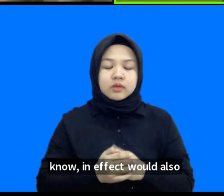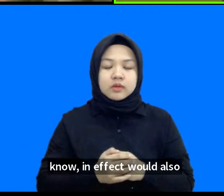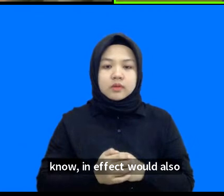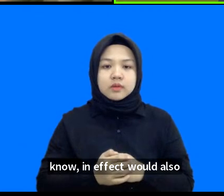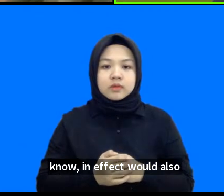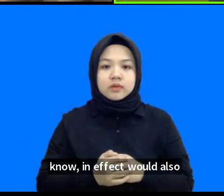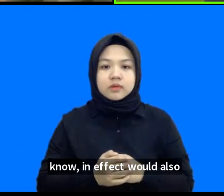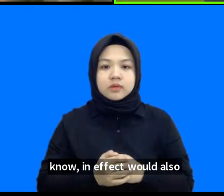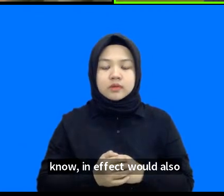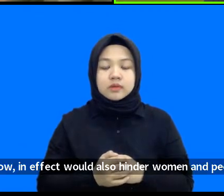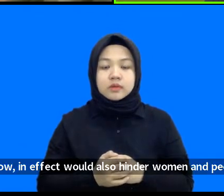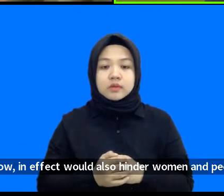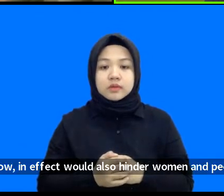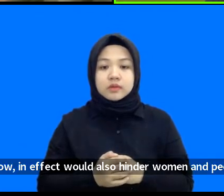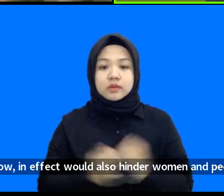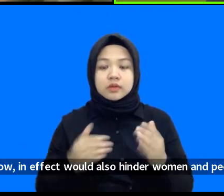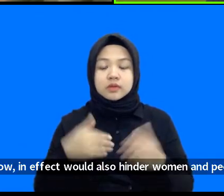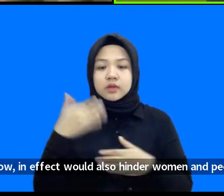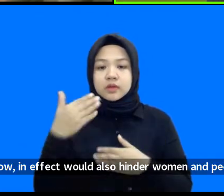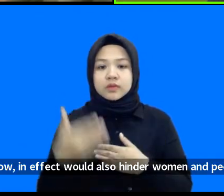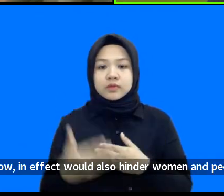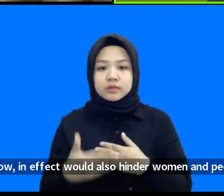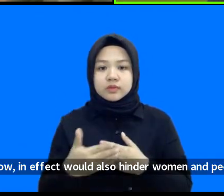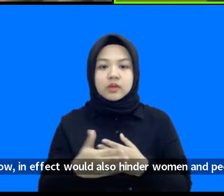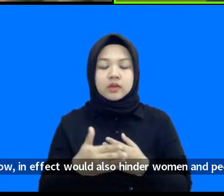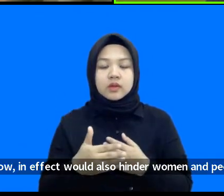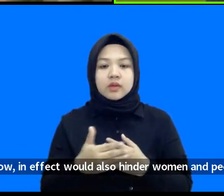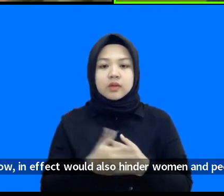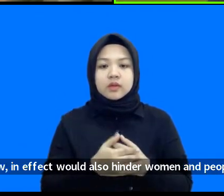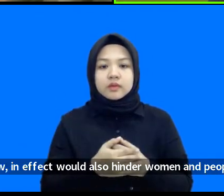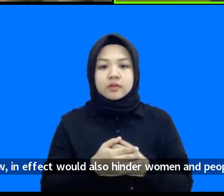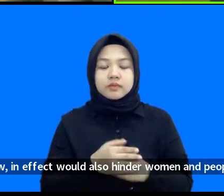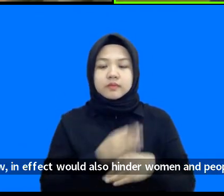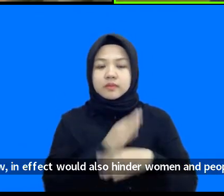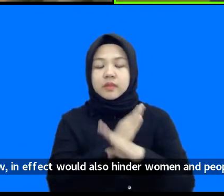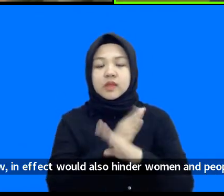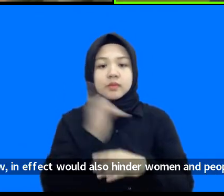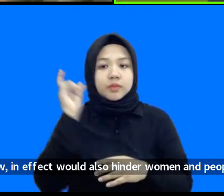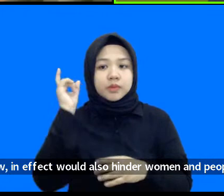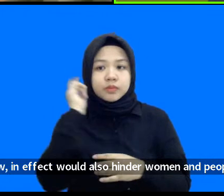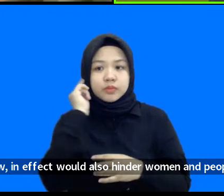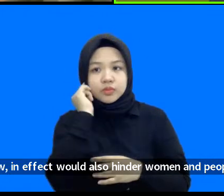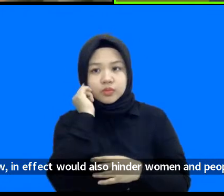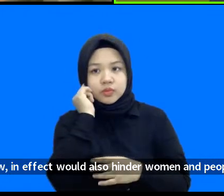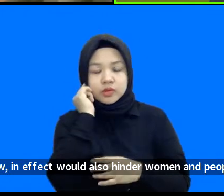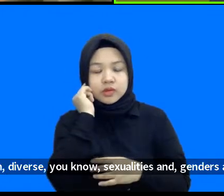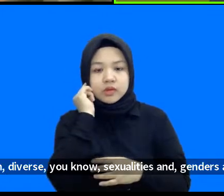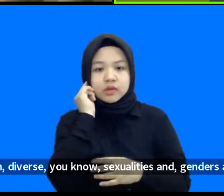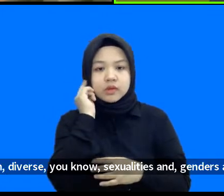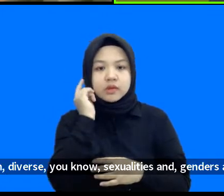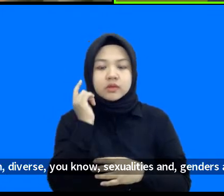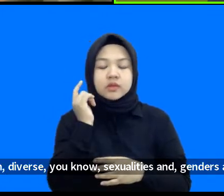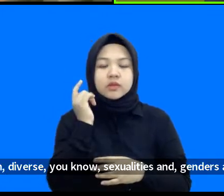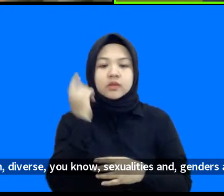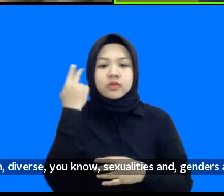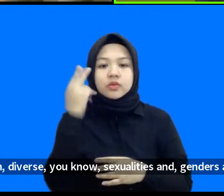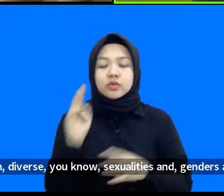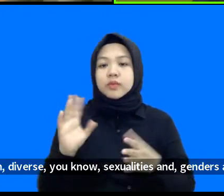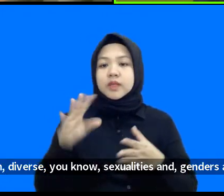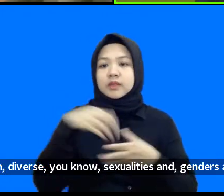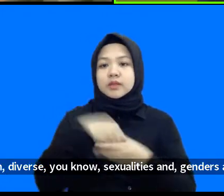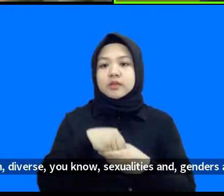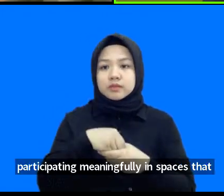and people of diverse, sexualities and genders in participating meaningfully in spaces that